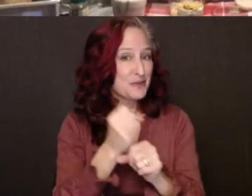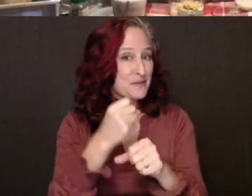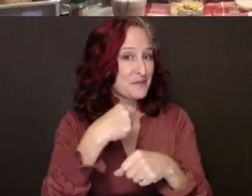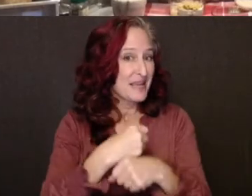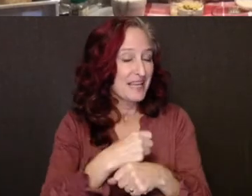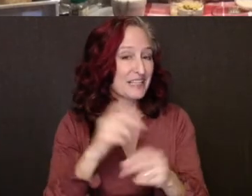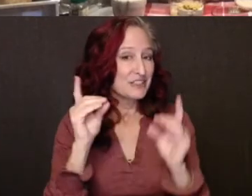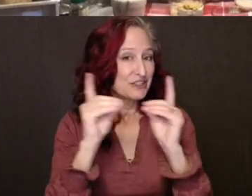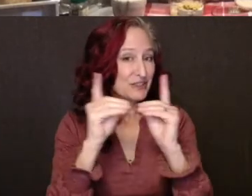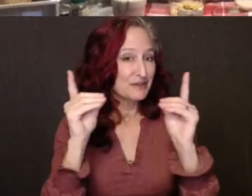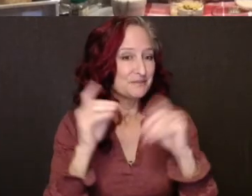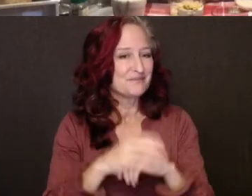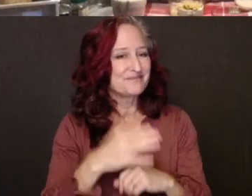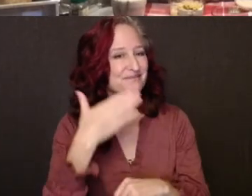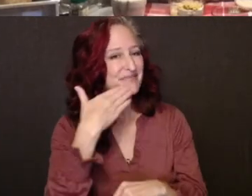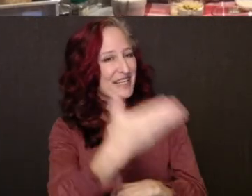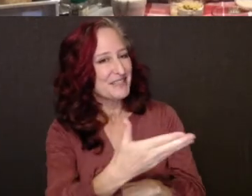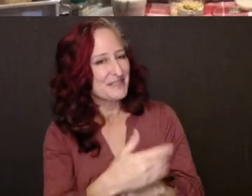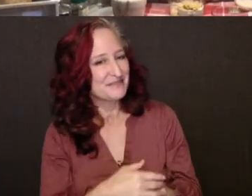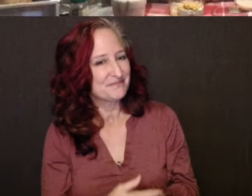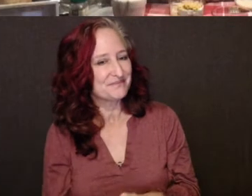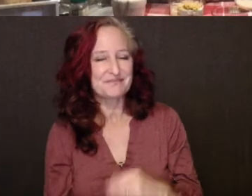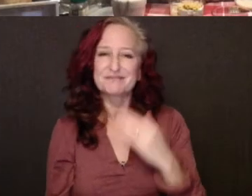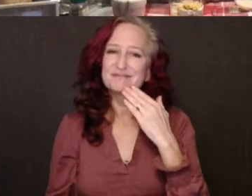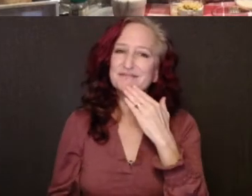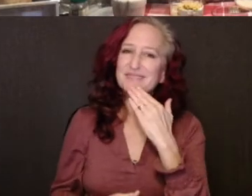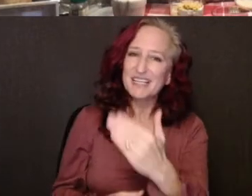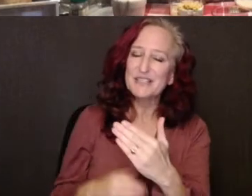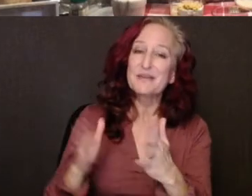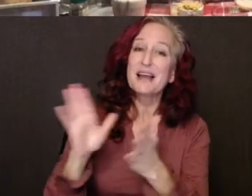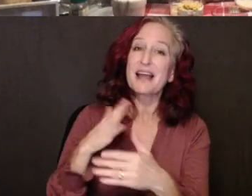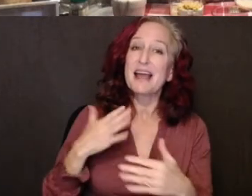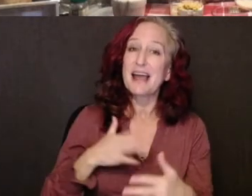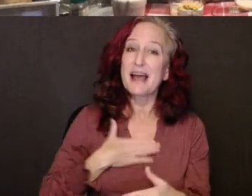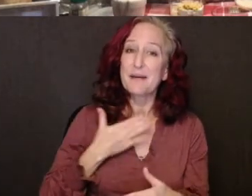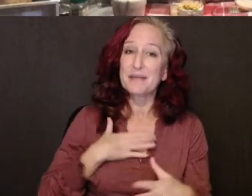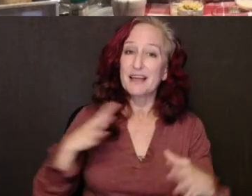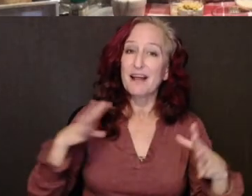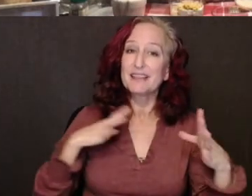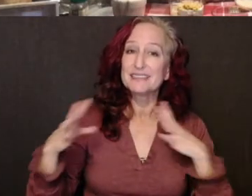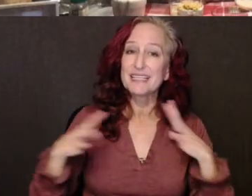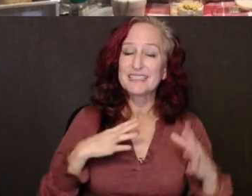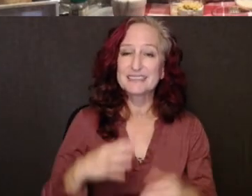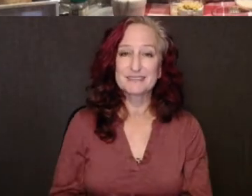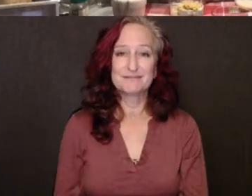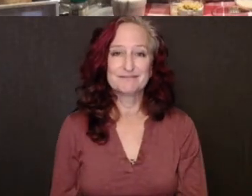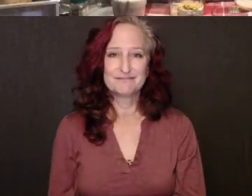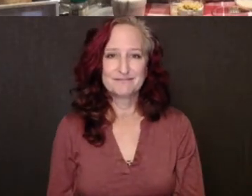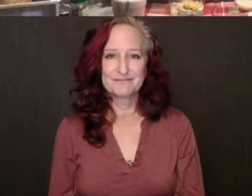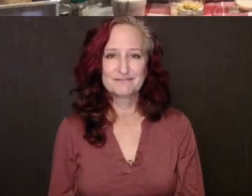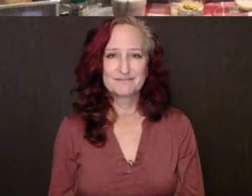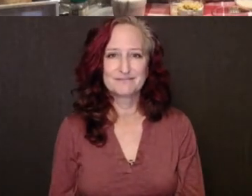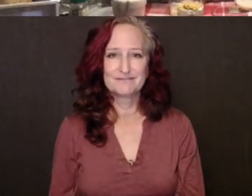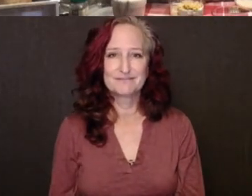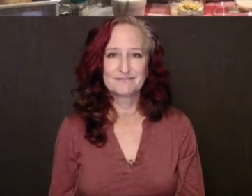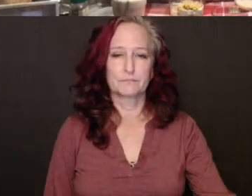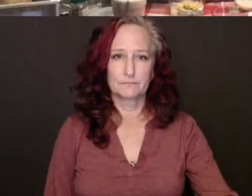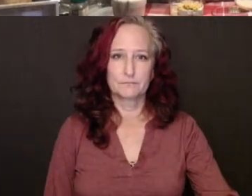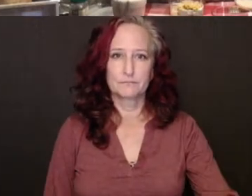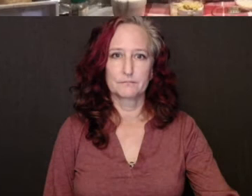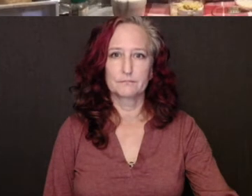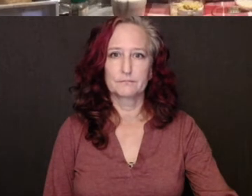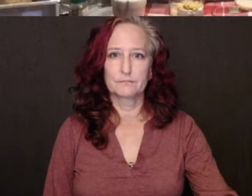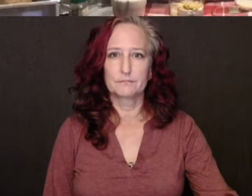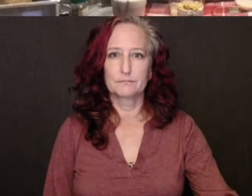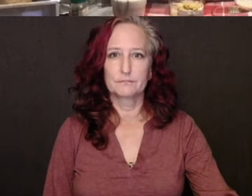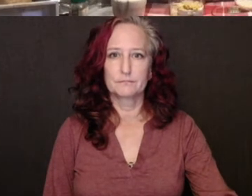Well, I want to thank you for being here, and for all of you out there in the audience, thank you for joining us. Happy holidays to all of you,